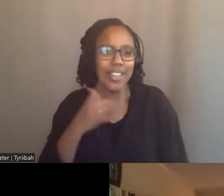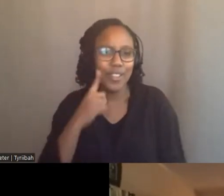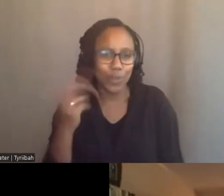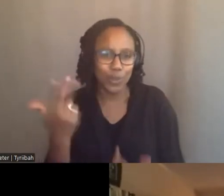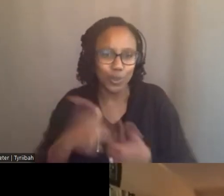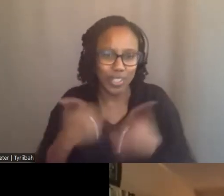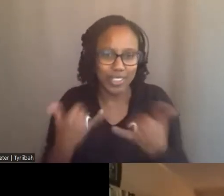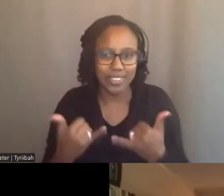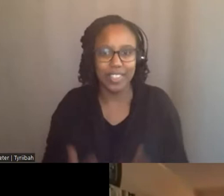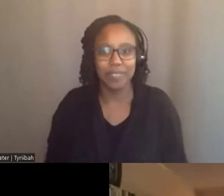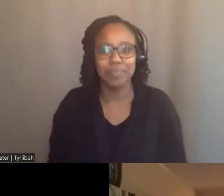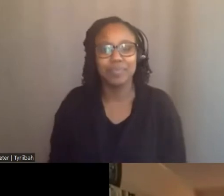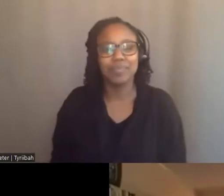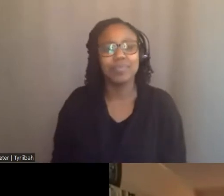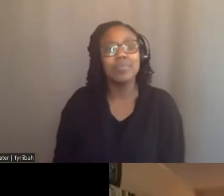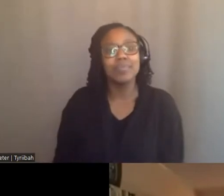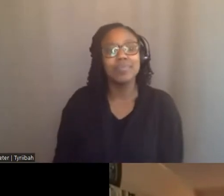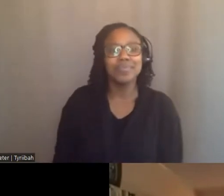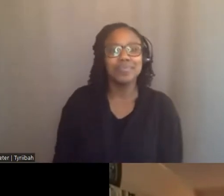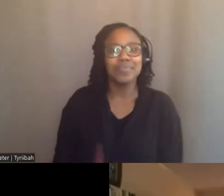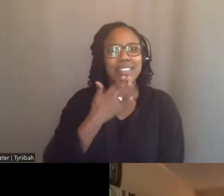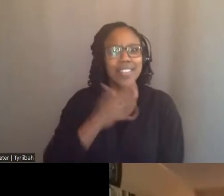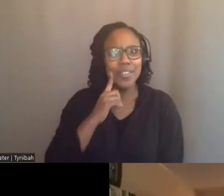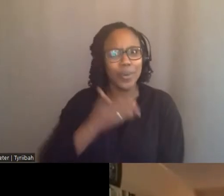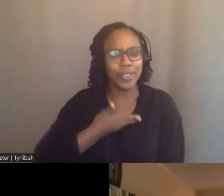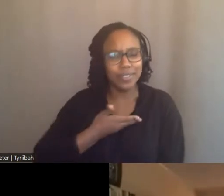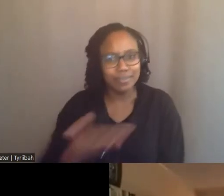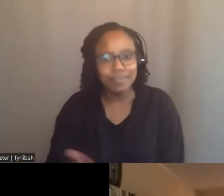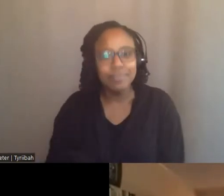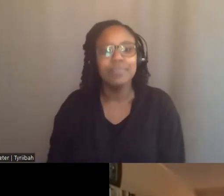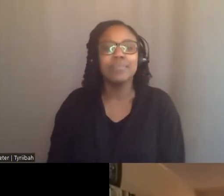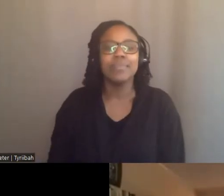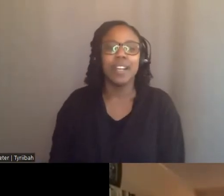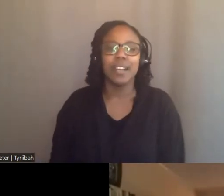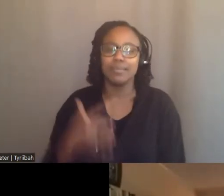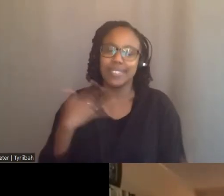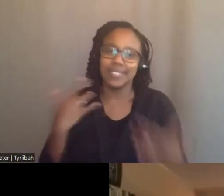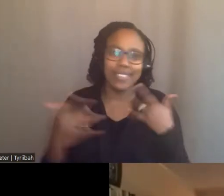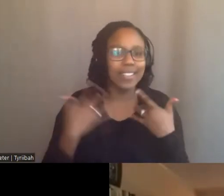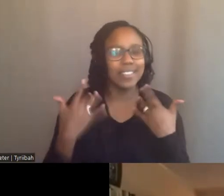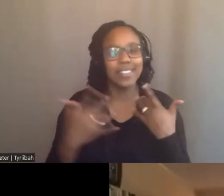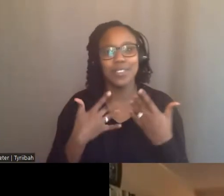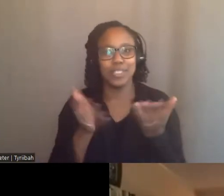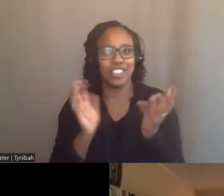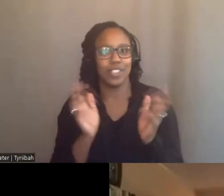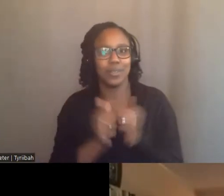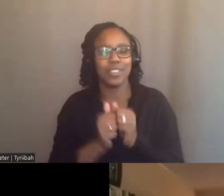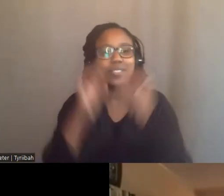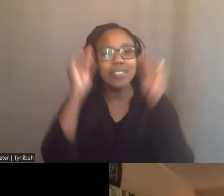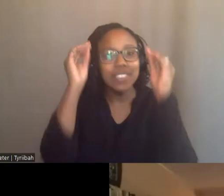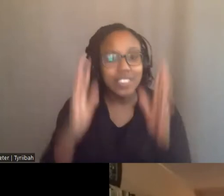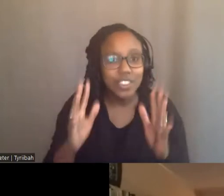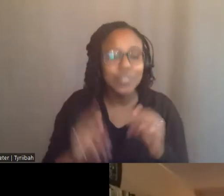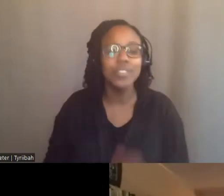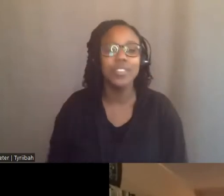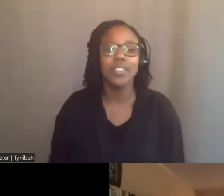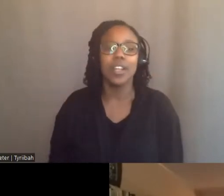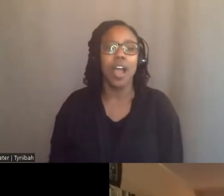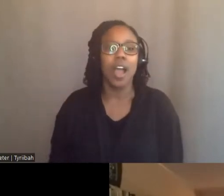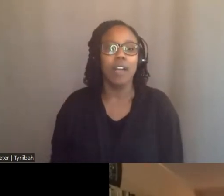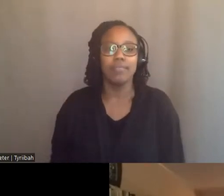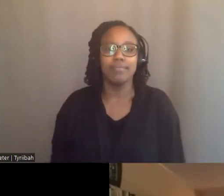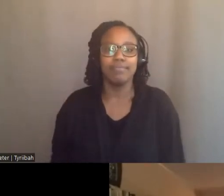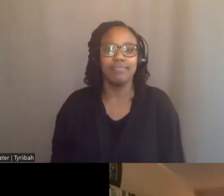the invitation. I'm so excited to be talking to teachers. It's one of my favorite